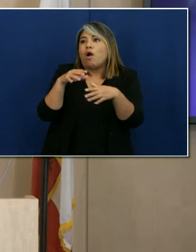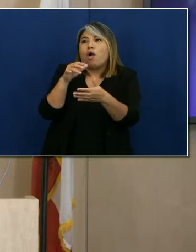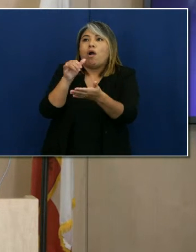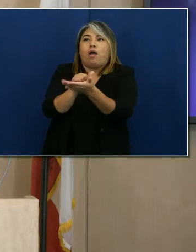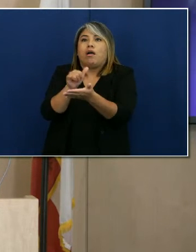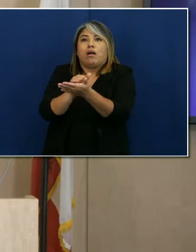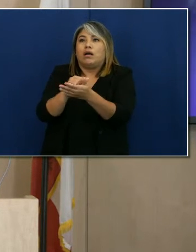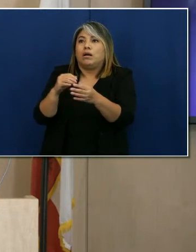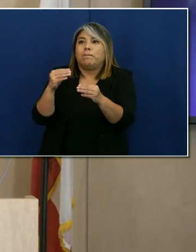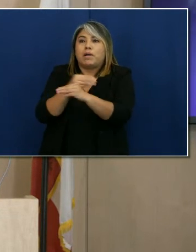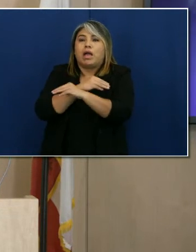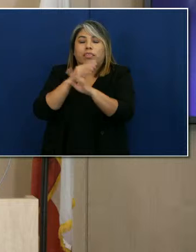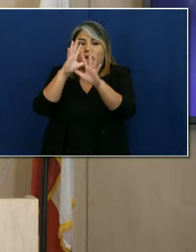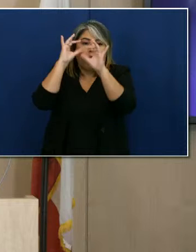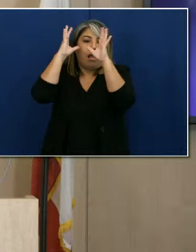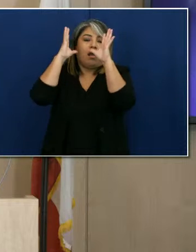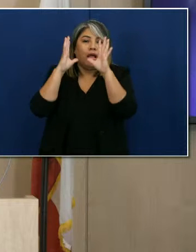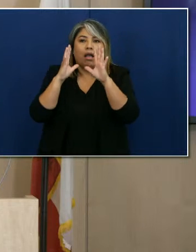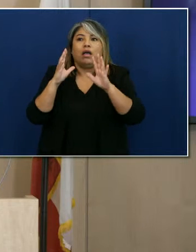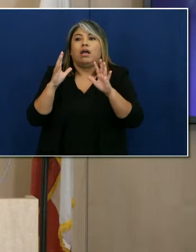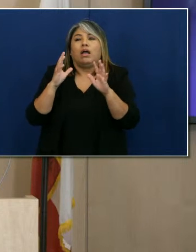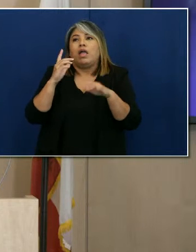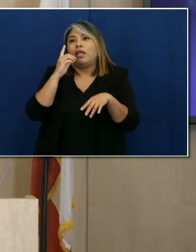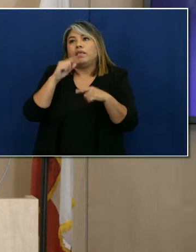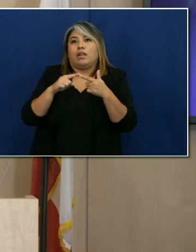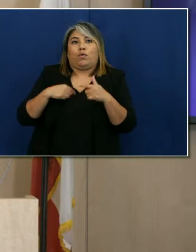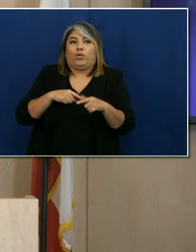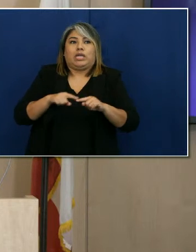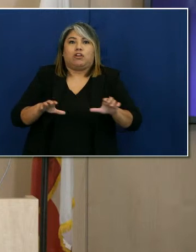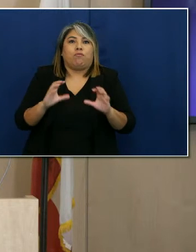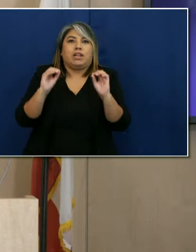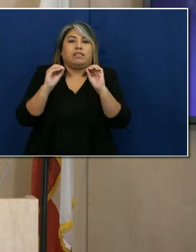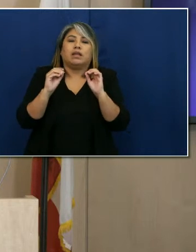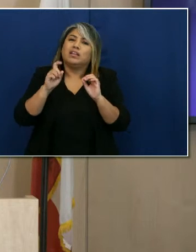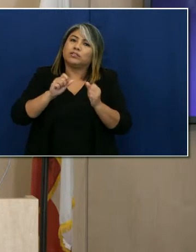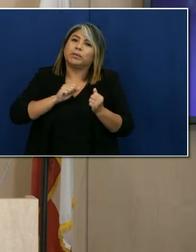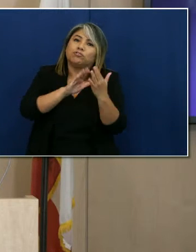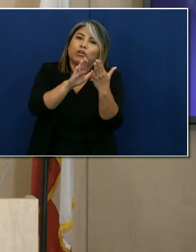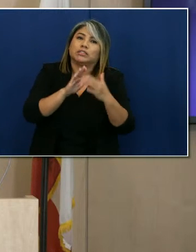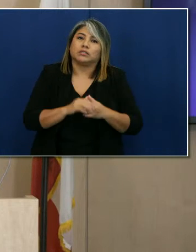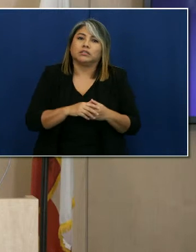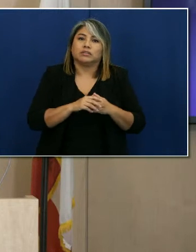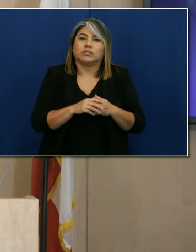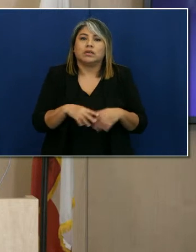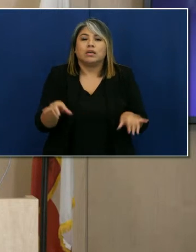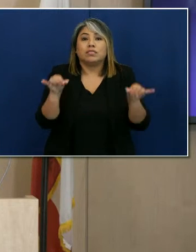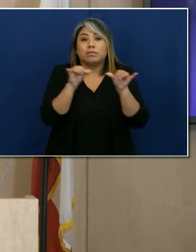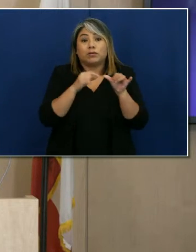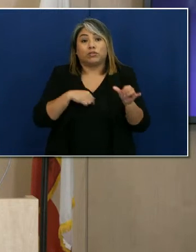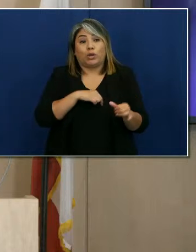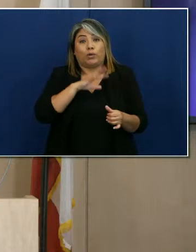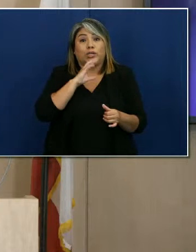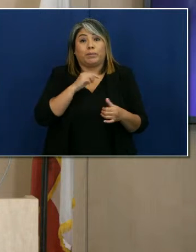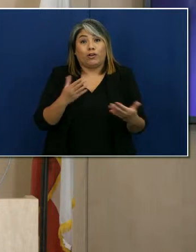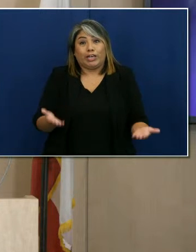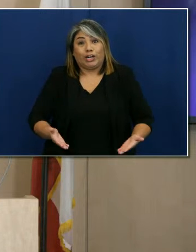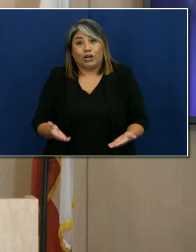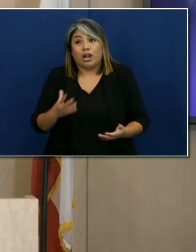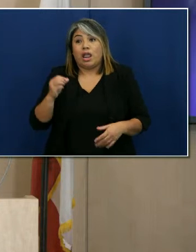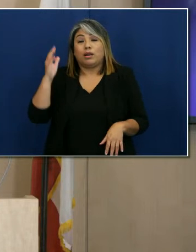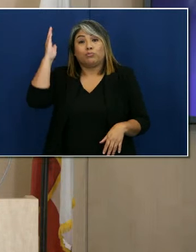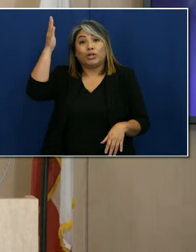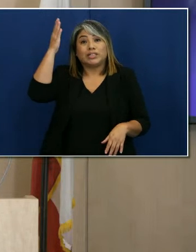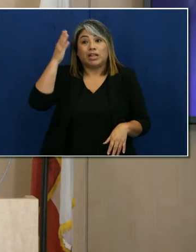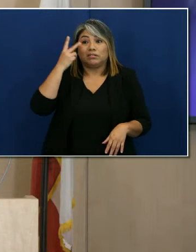us to do something needs to be addressed. You know, the metrics that we talk about here and present